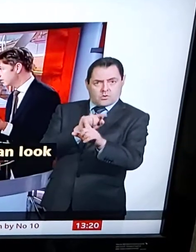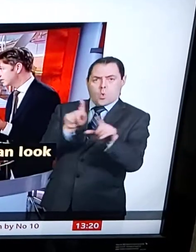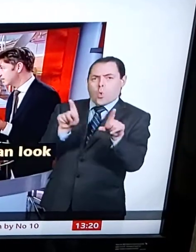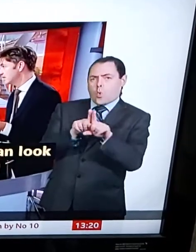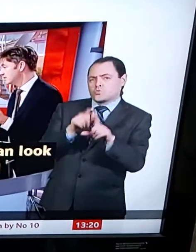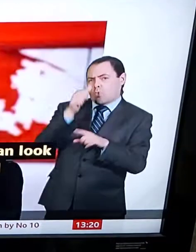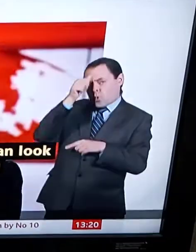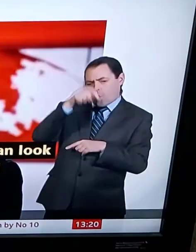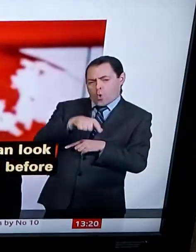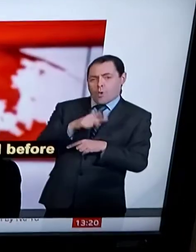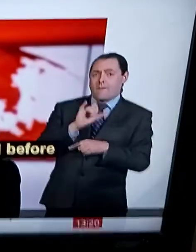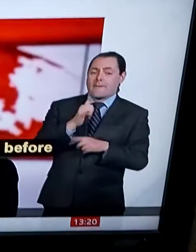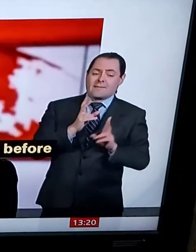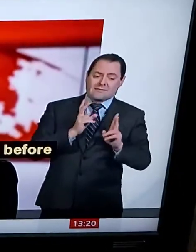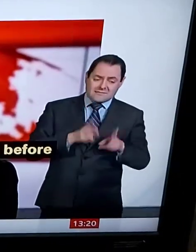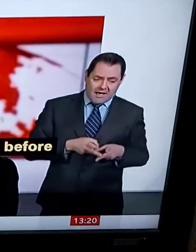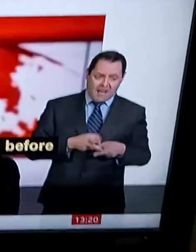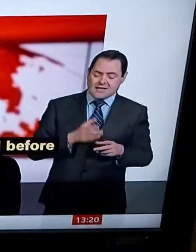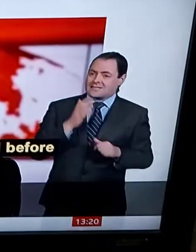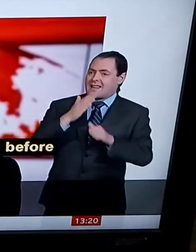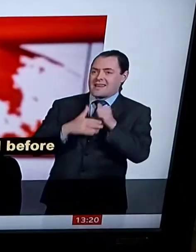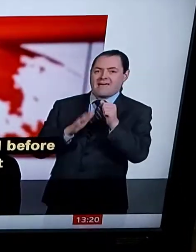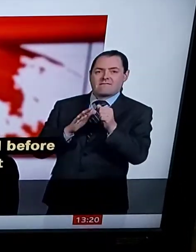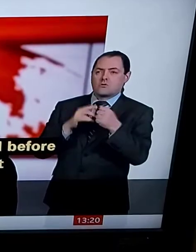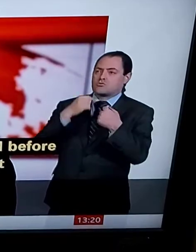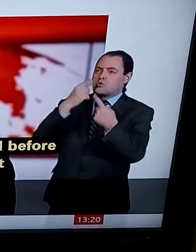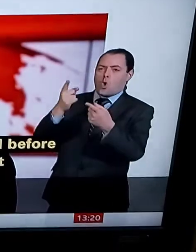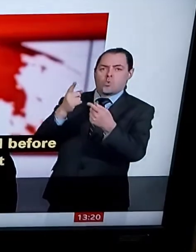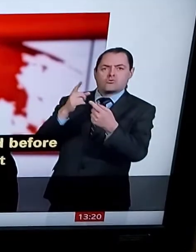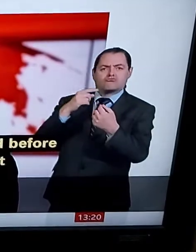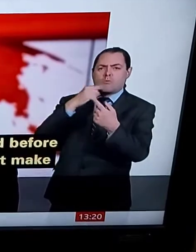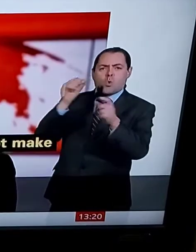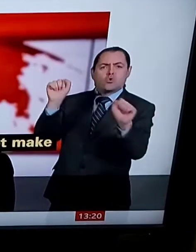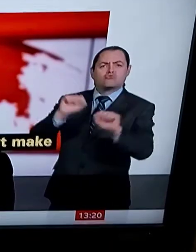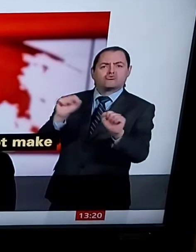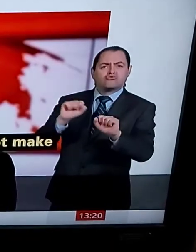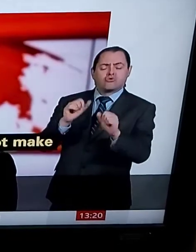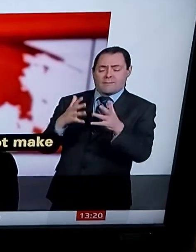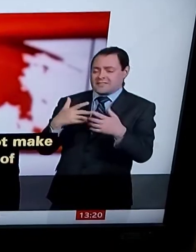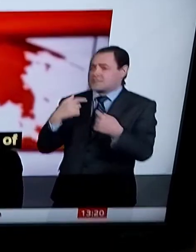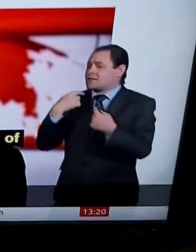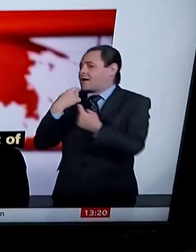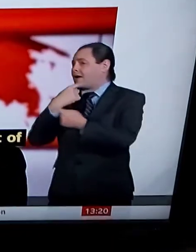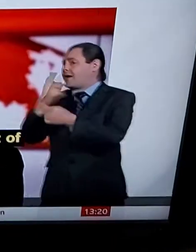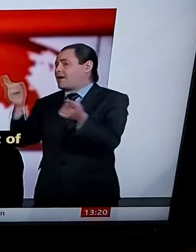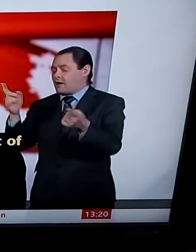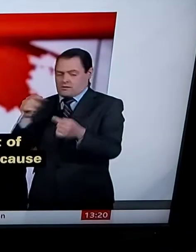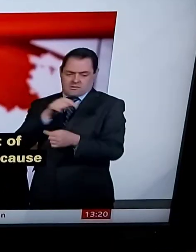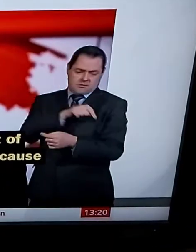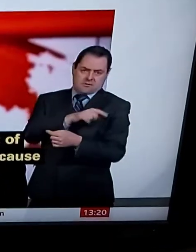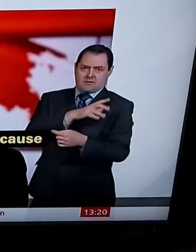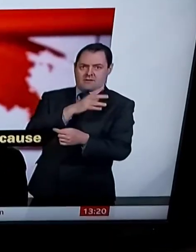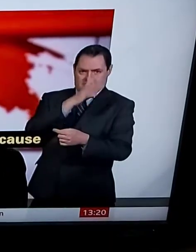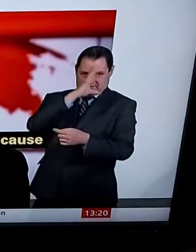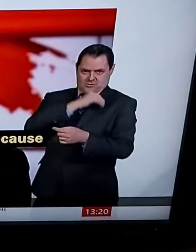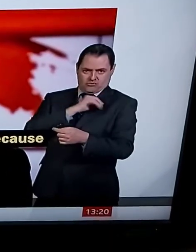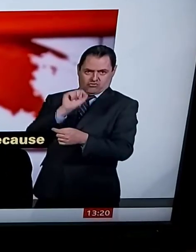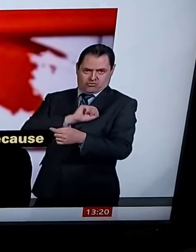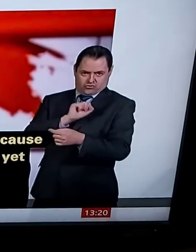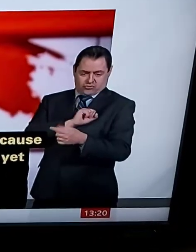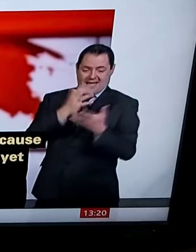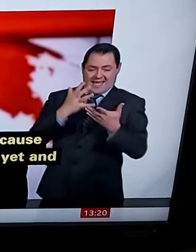figures that the Department for Health and Social Care release every day, because they hadn't been reported to them yet and they didn't know about them. Now, by the 27th of March,